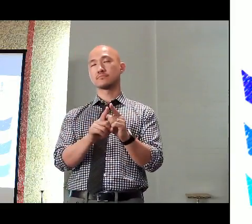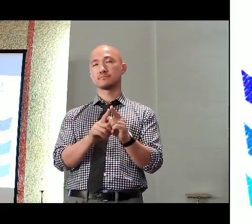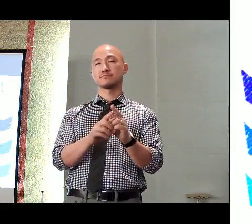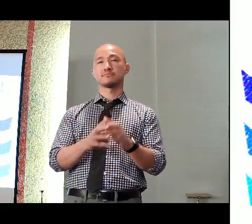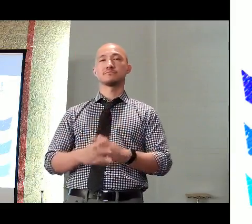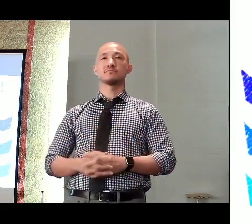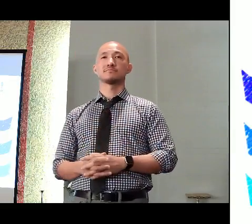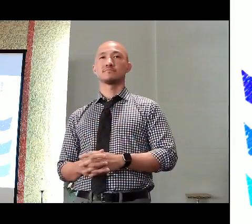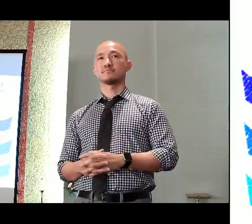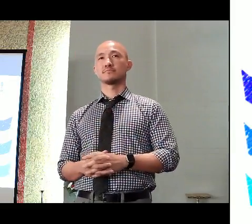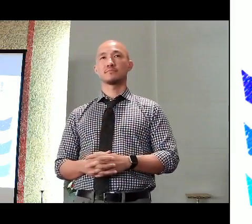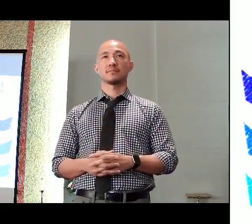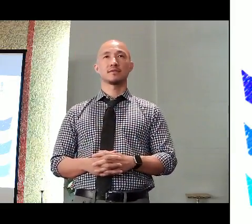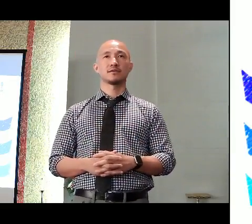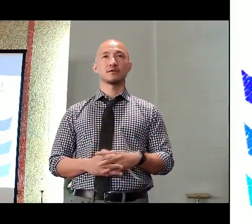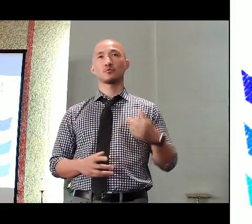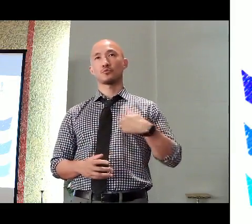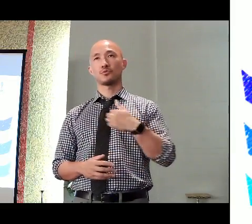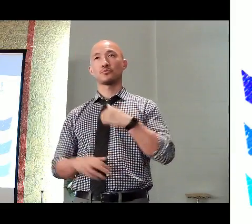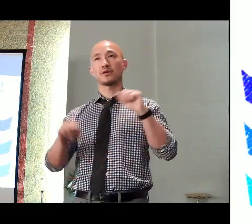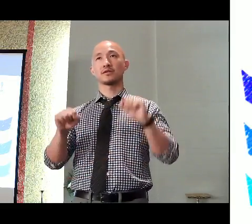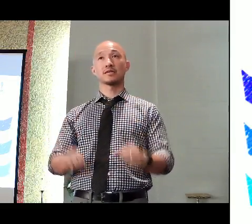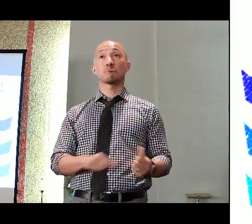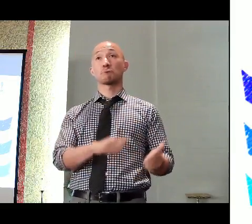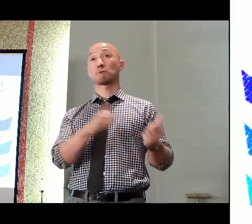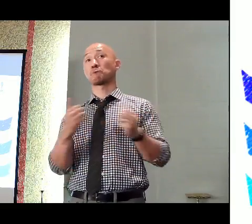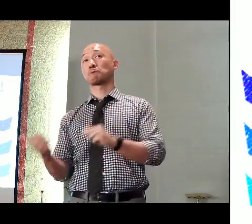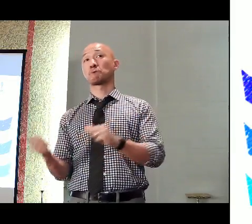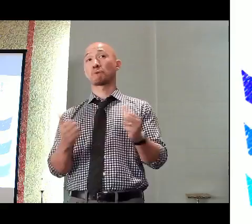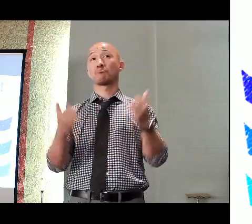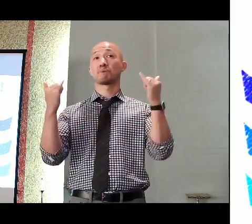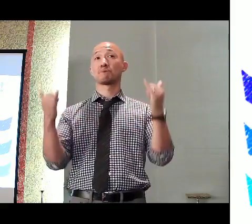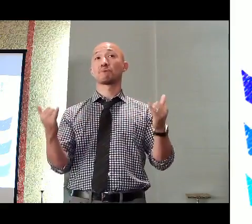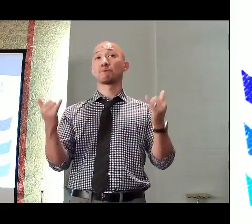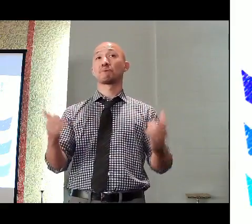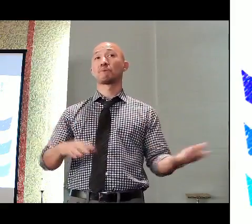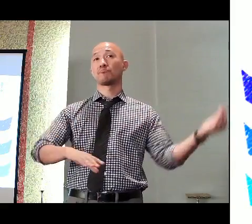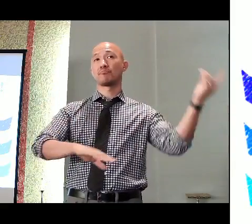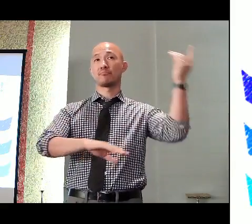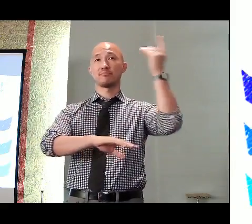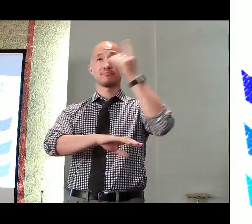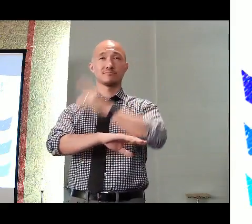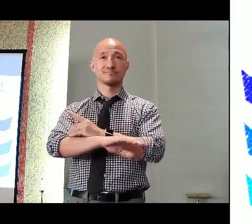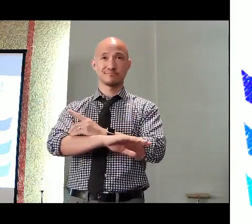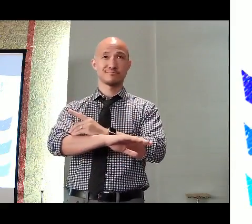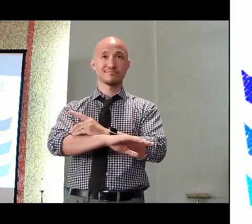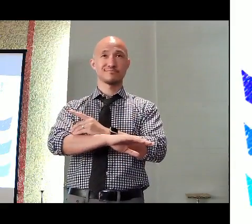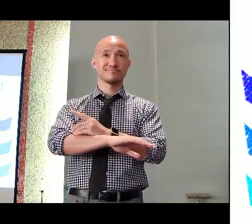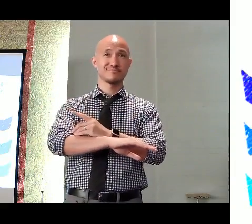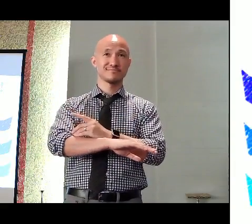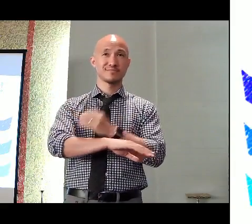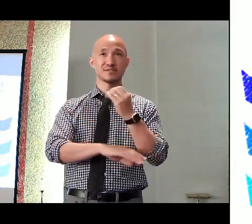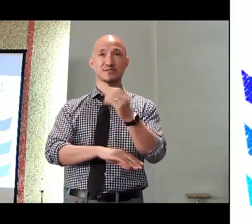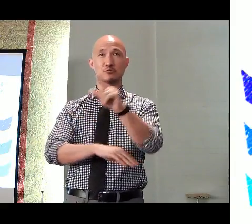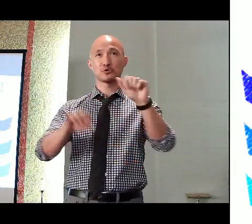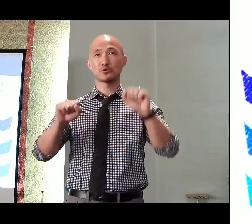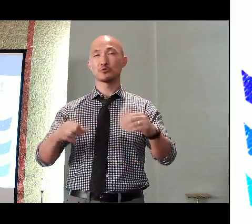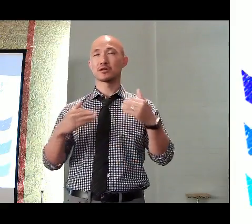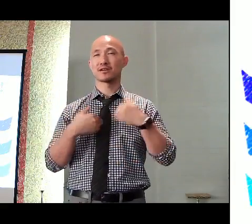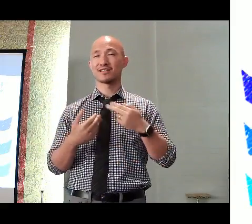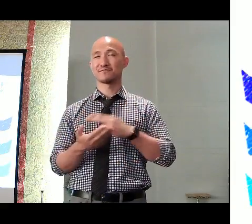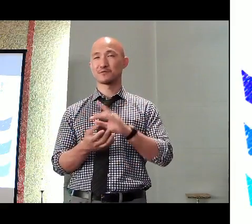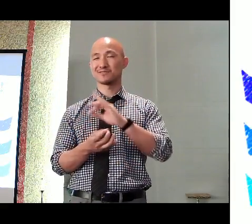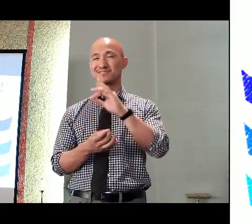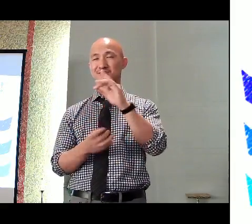can baptize you in the name of Jesus Christ so that you can receive forgiveness of sins and the Holy Spirit to get you